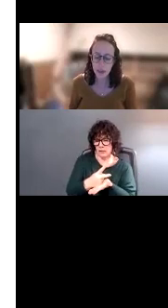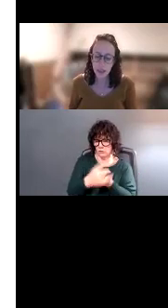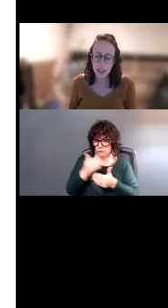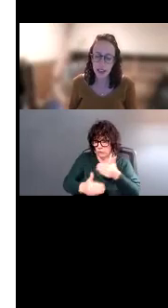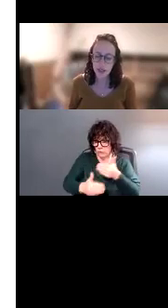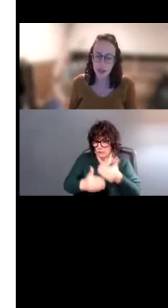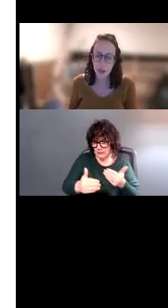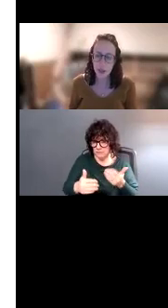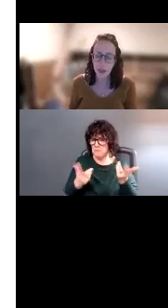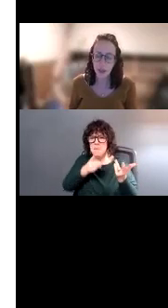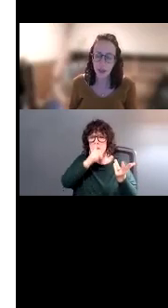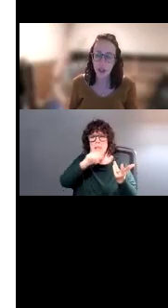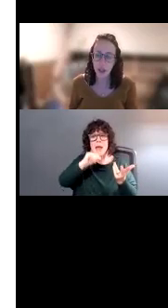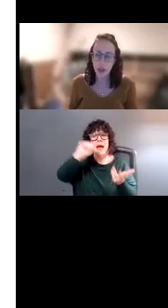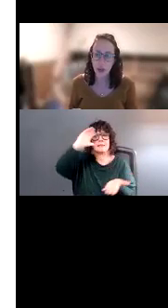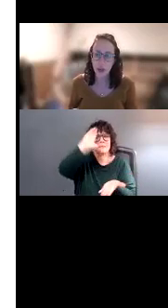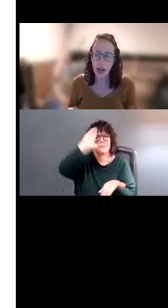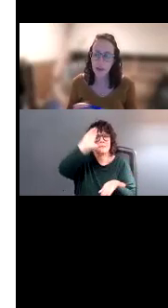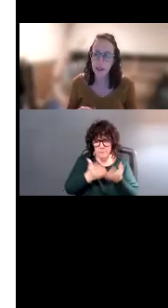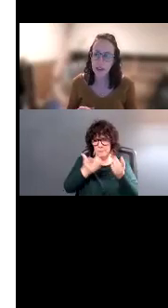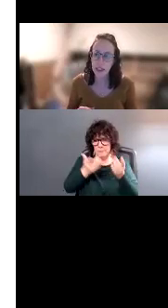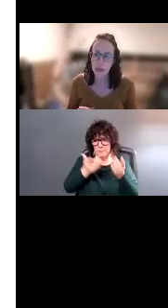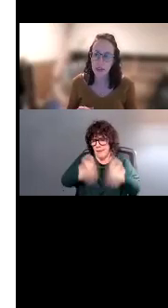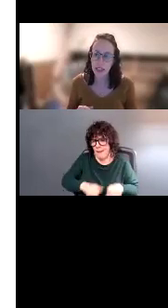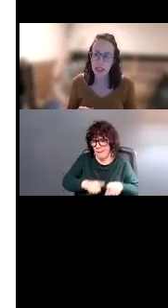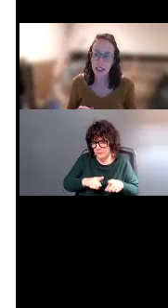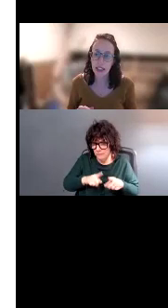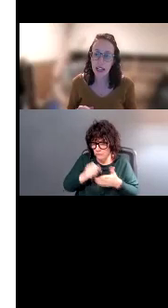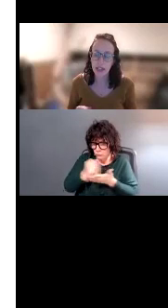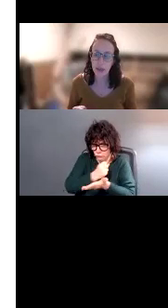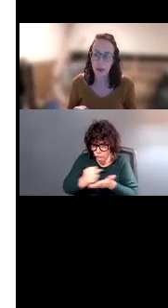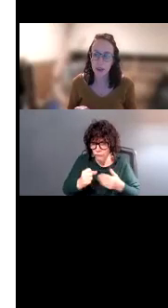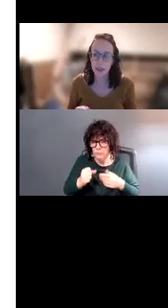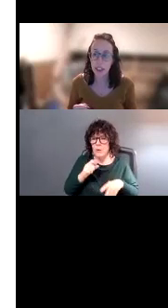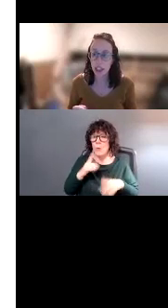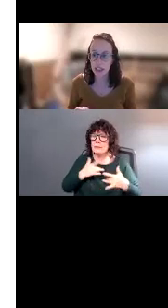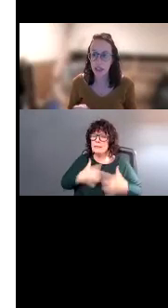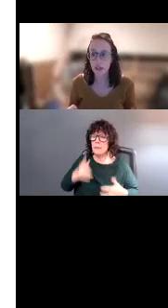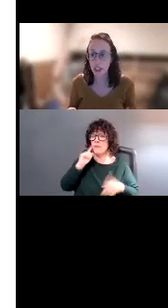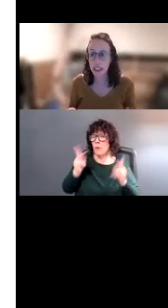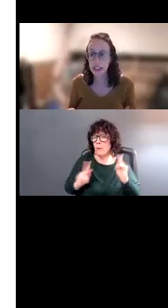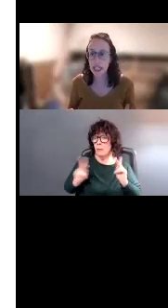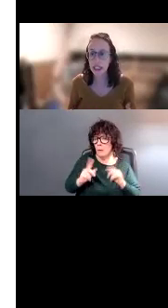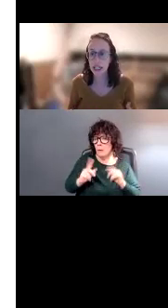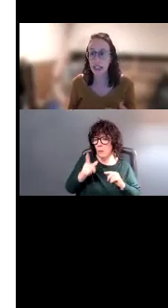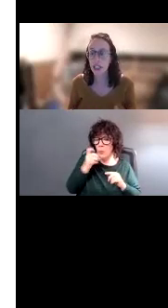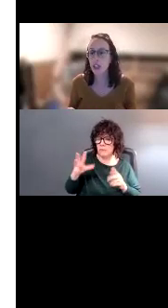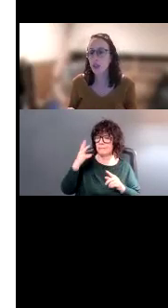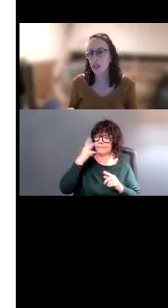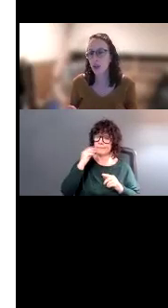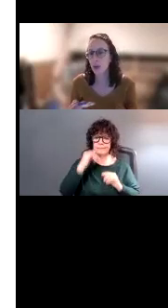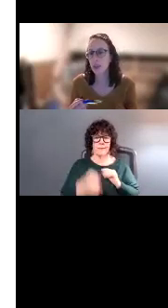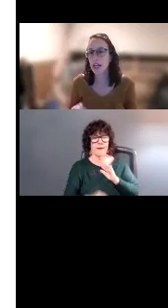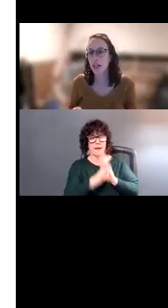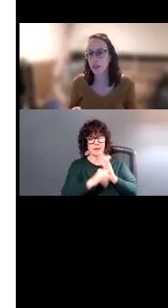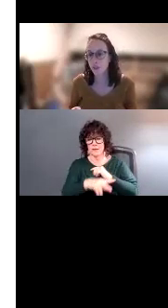So typically for people who have been a victim of identity theft, I would suggest a freeze, and then